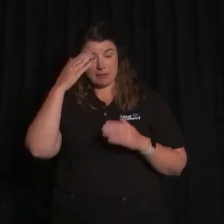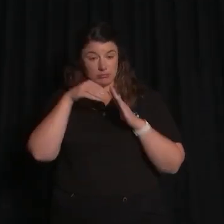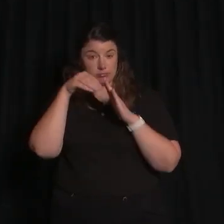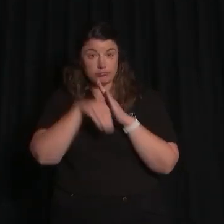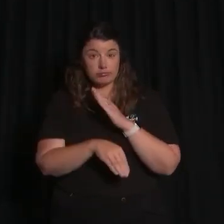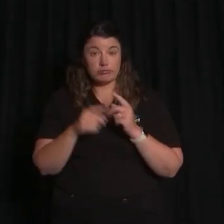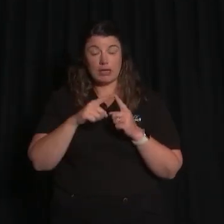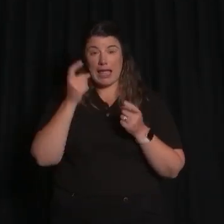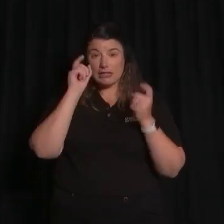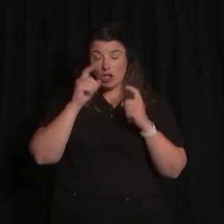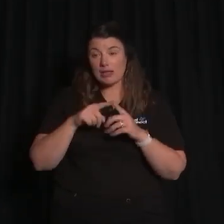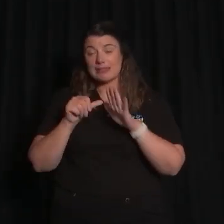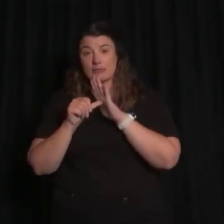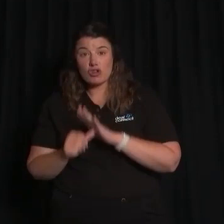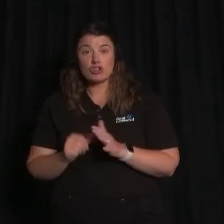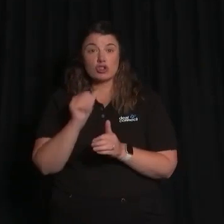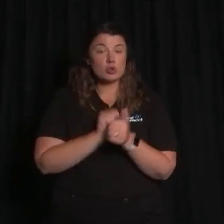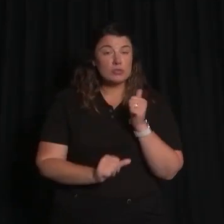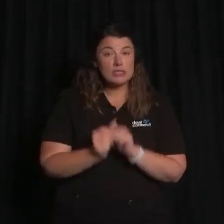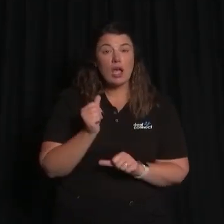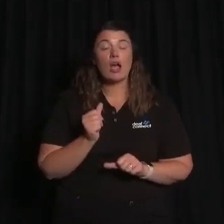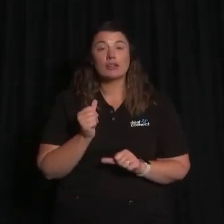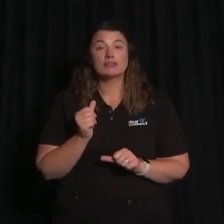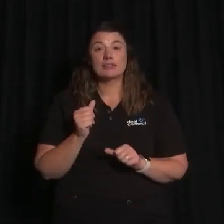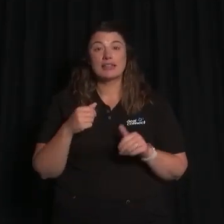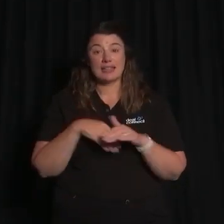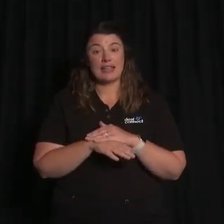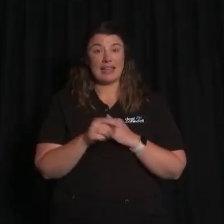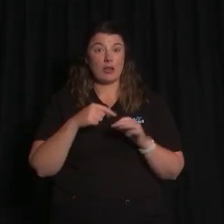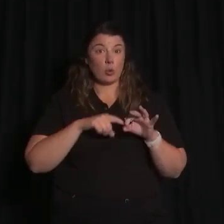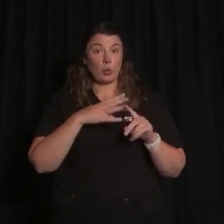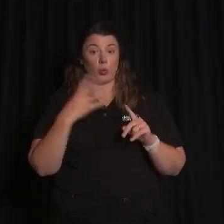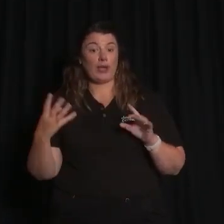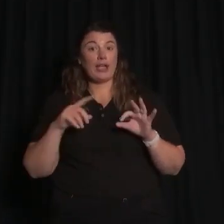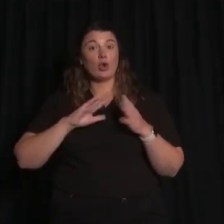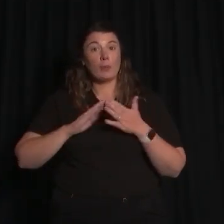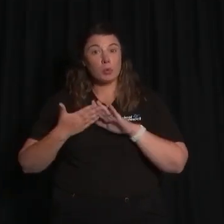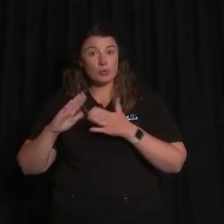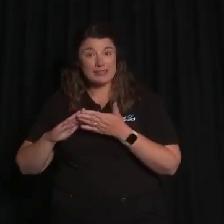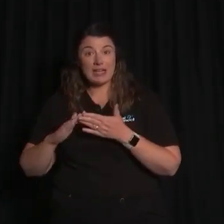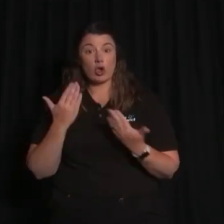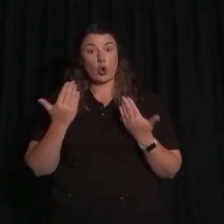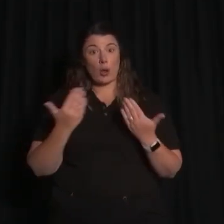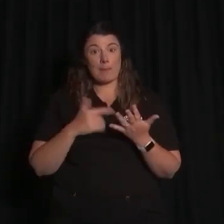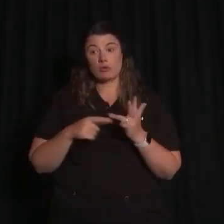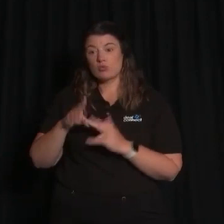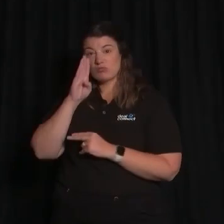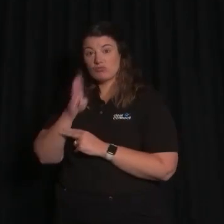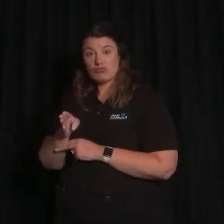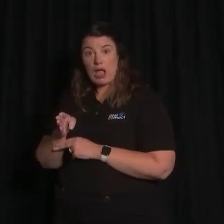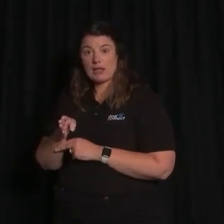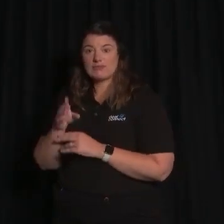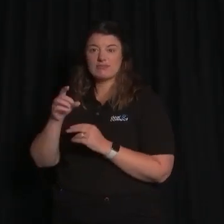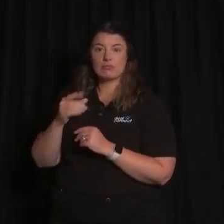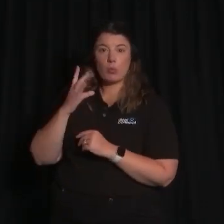in anxiety and depression, in suicidality among LGBTIQ community members compared to heterosexual,